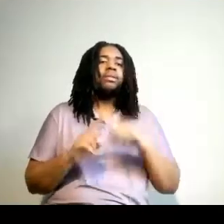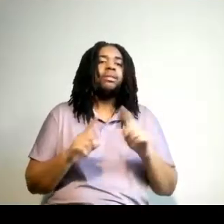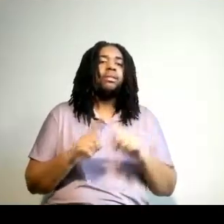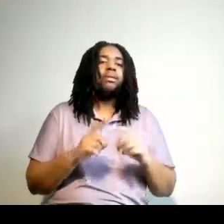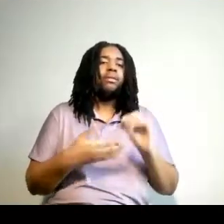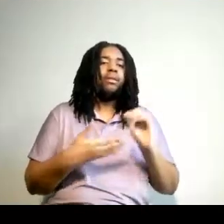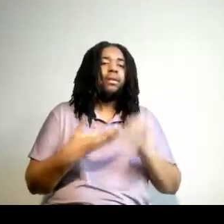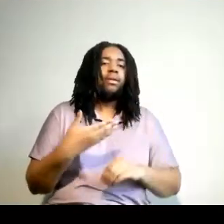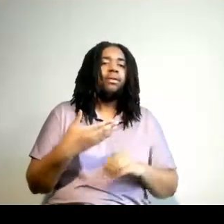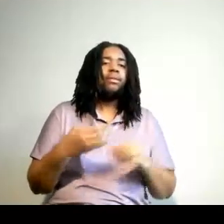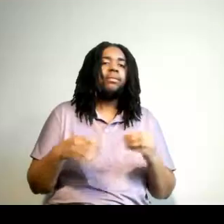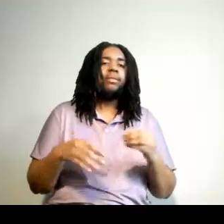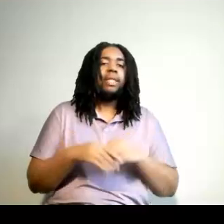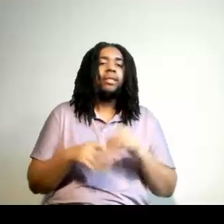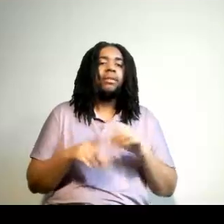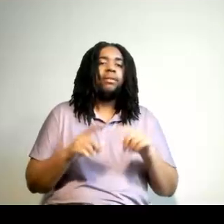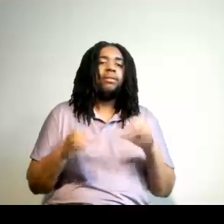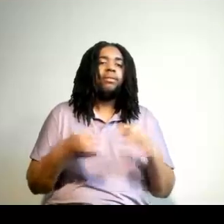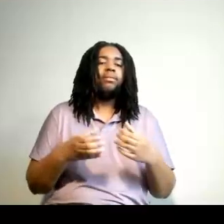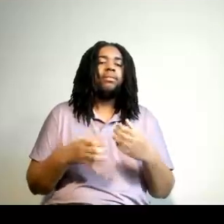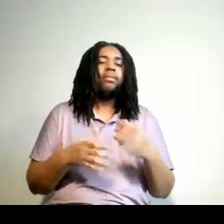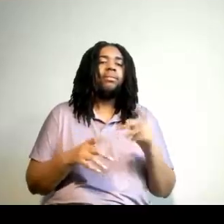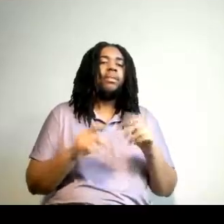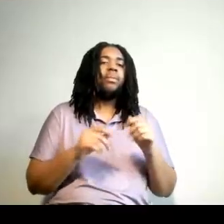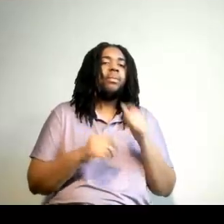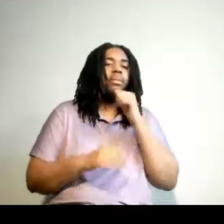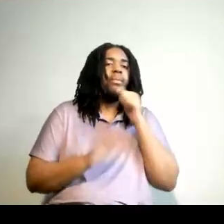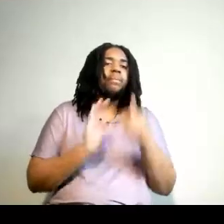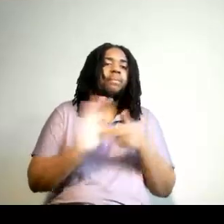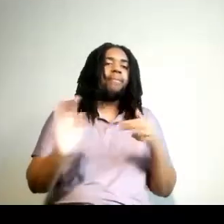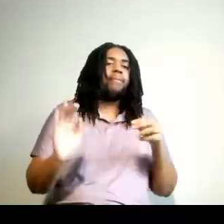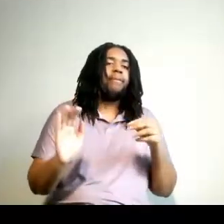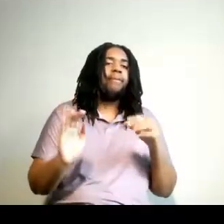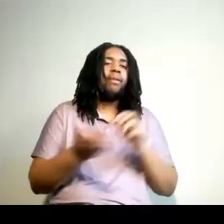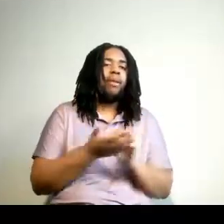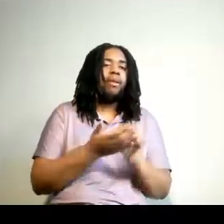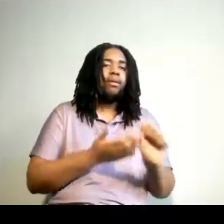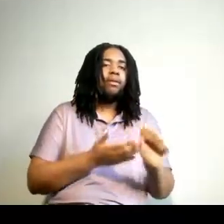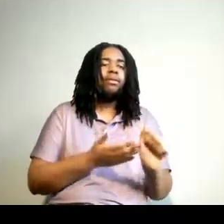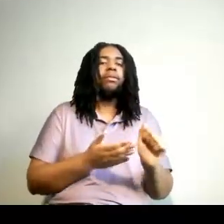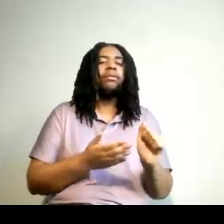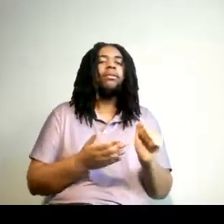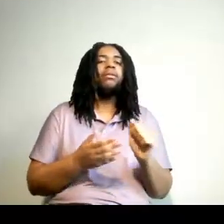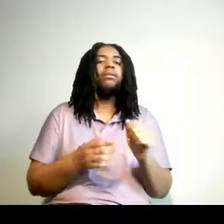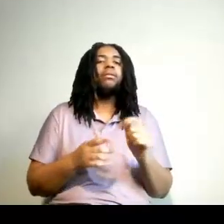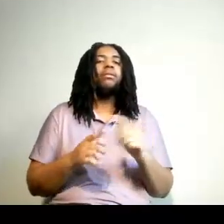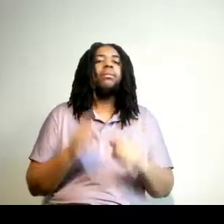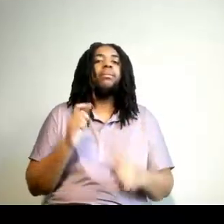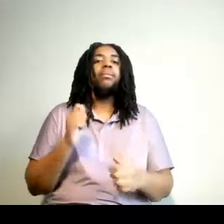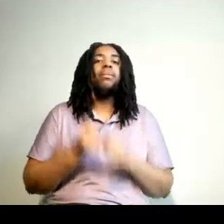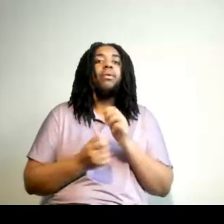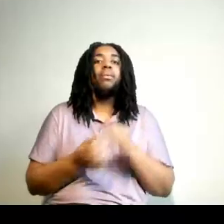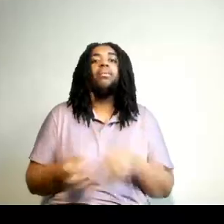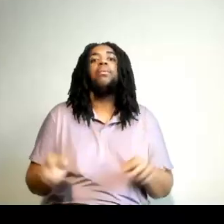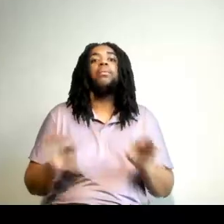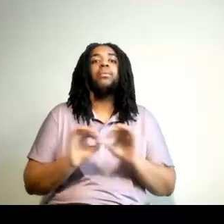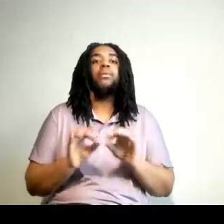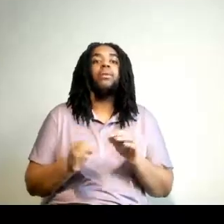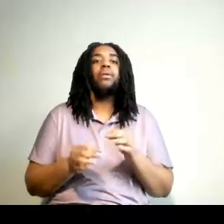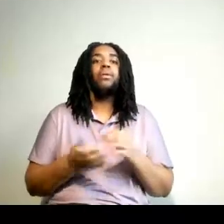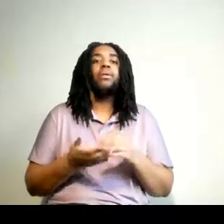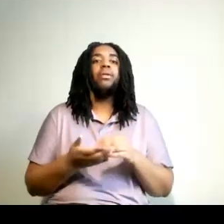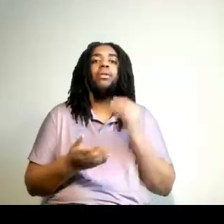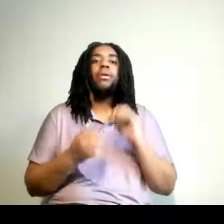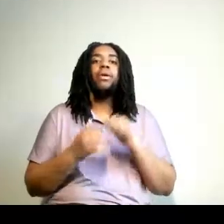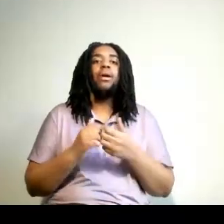different groups of people who are diagnosed with cancer, but then perhaps most importantly, to learn how to